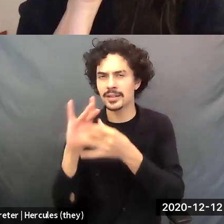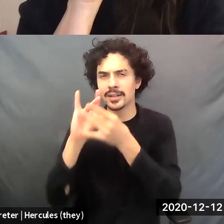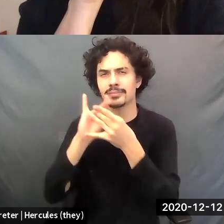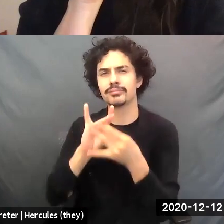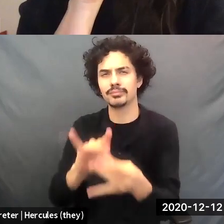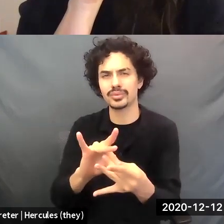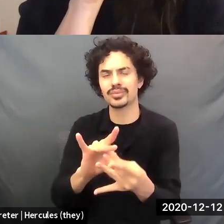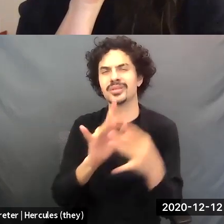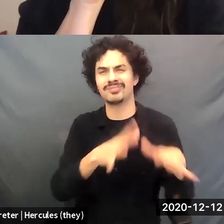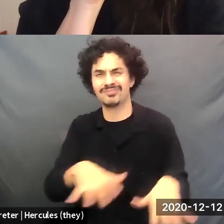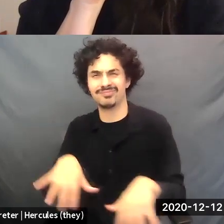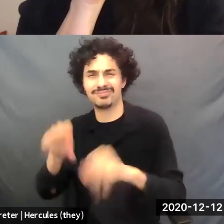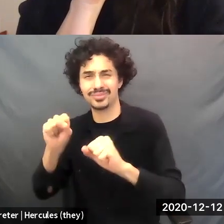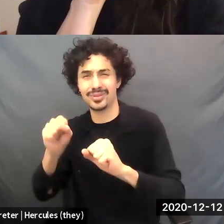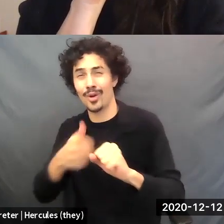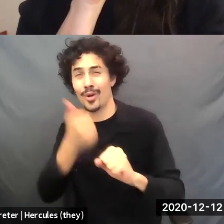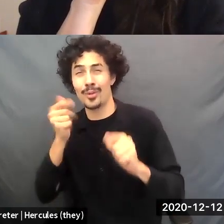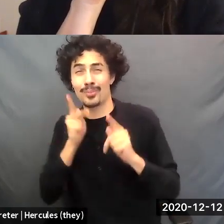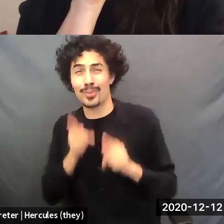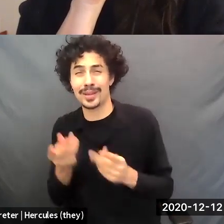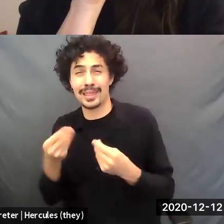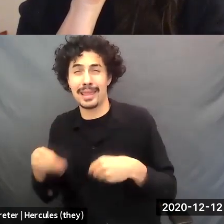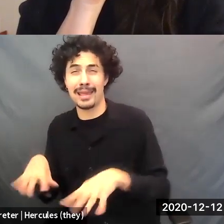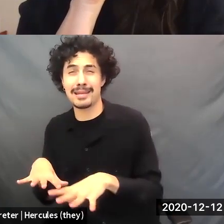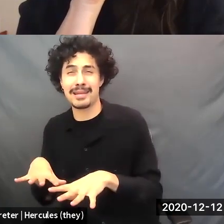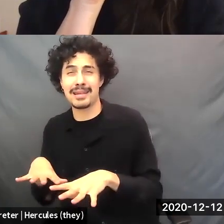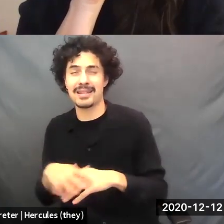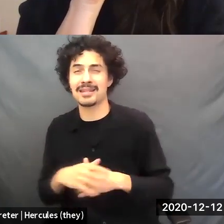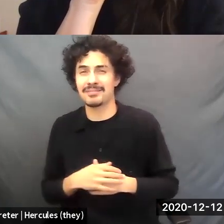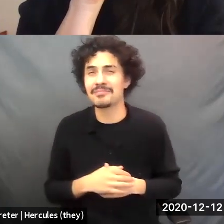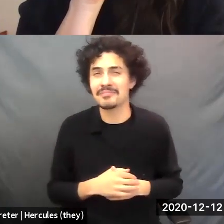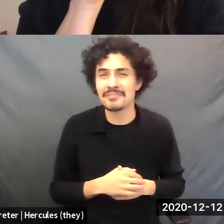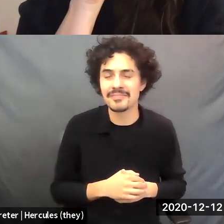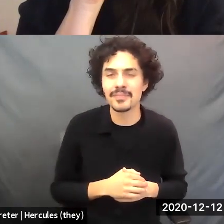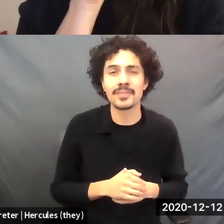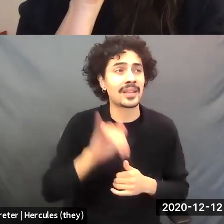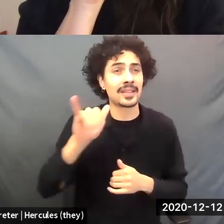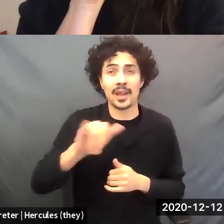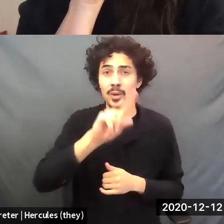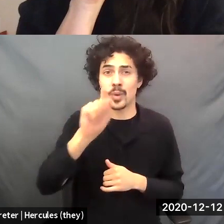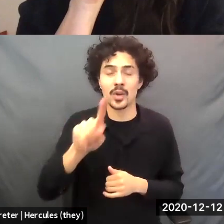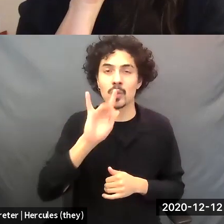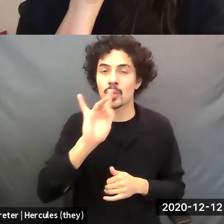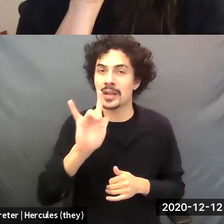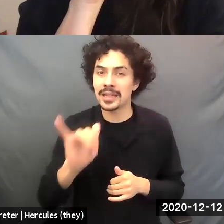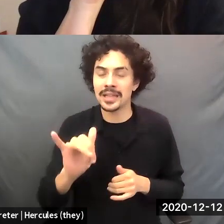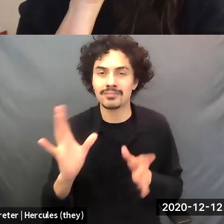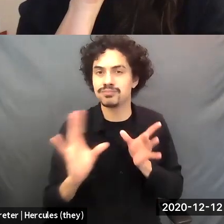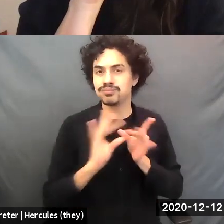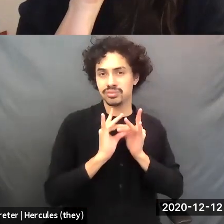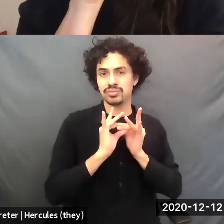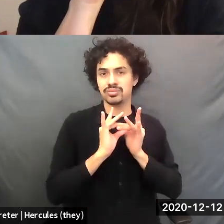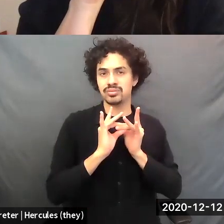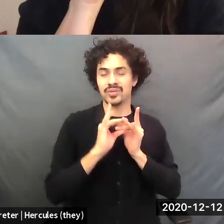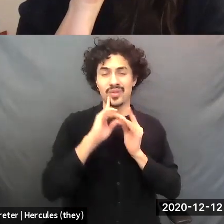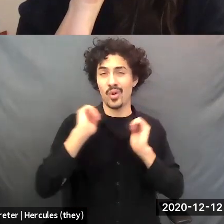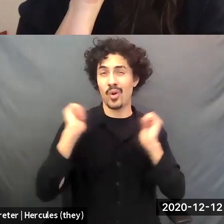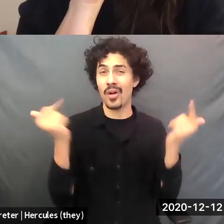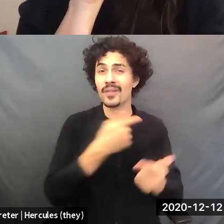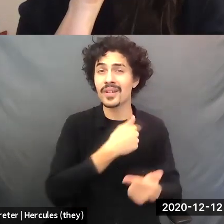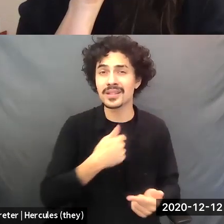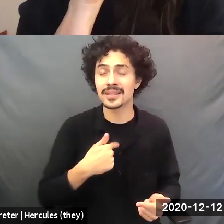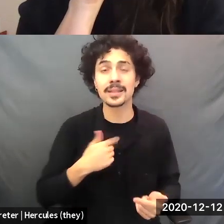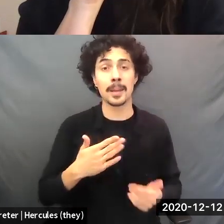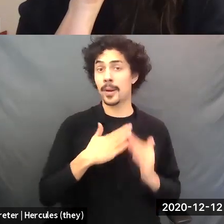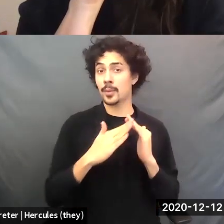else's territory. And that's a question that's relevant for all of us. So my communities in